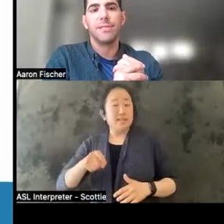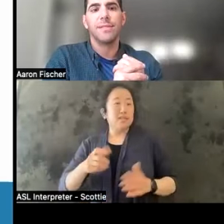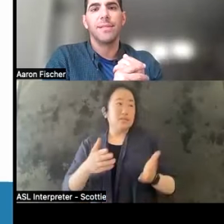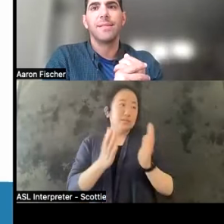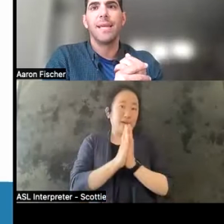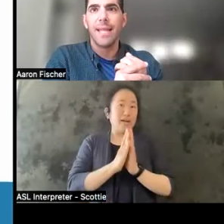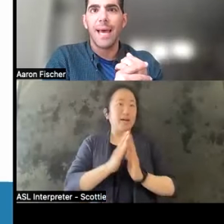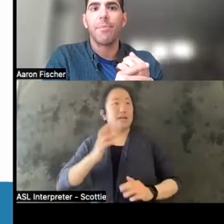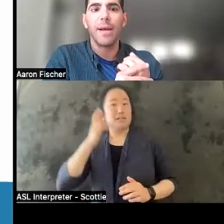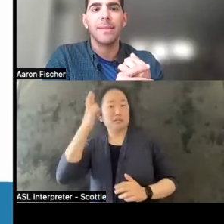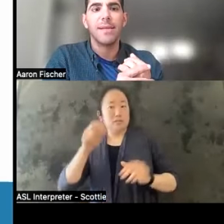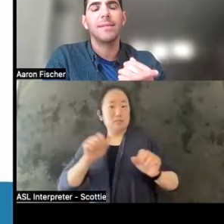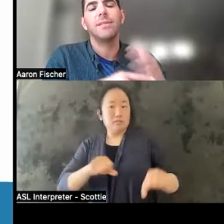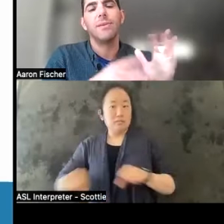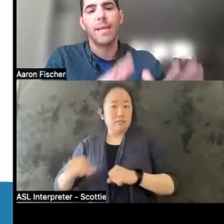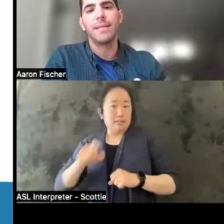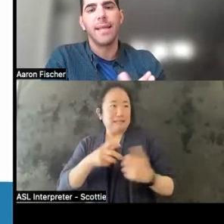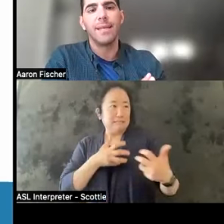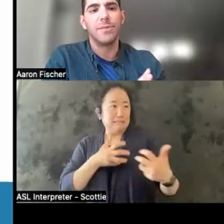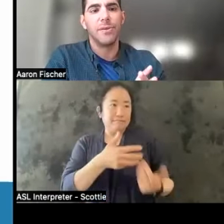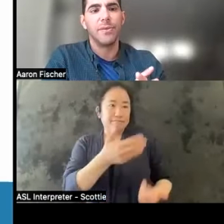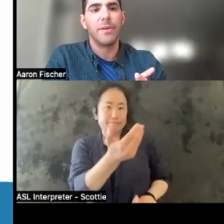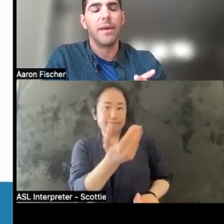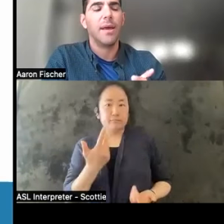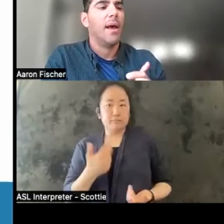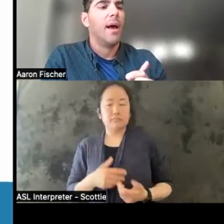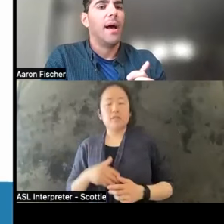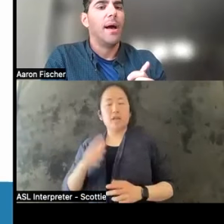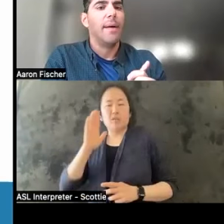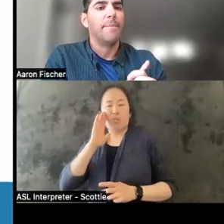extra assistance in that process, and so we'll get to that soon.